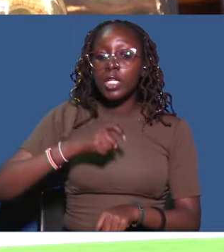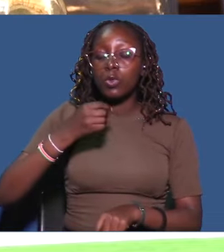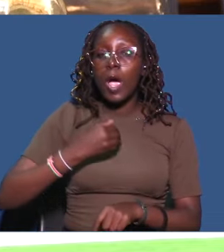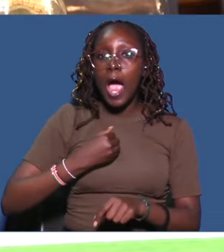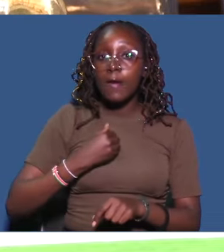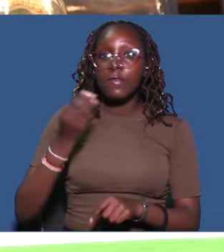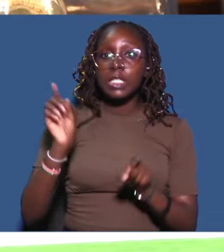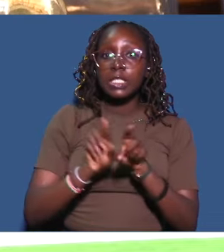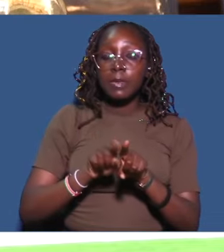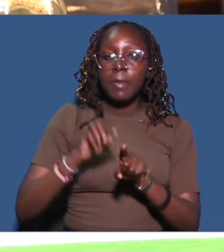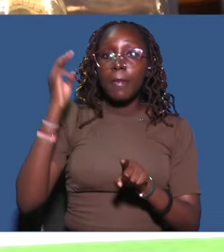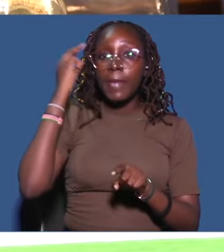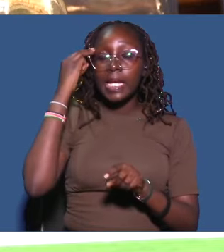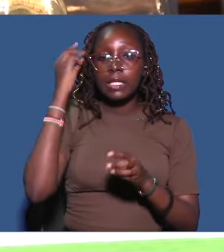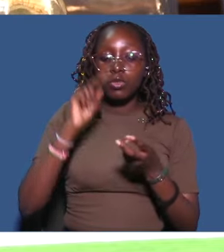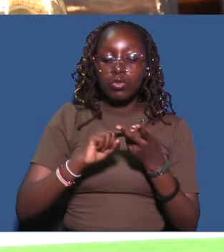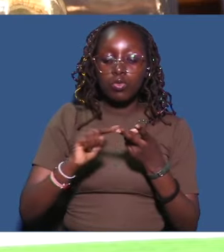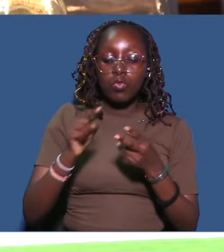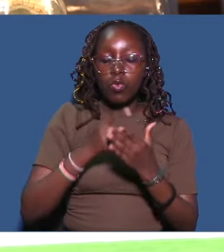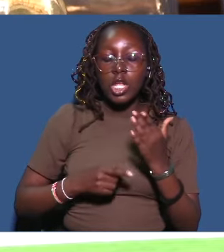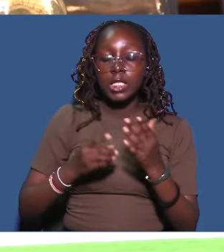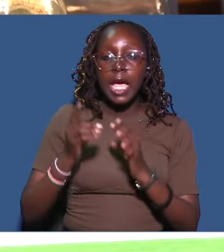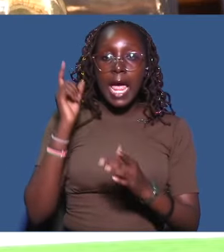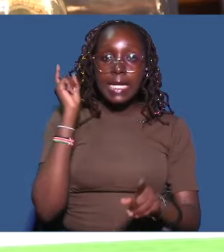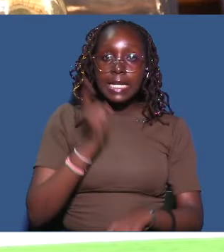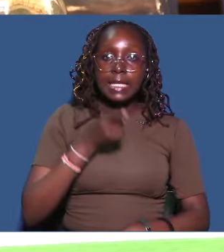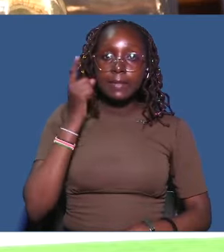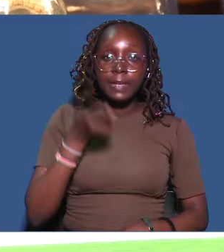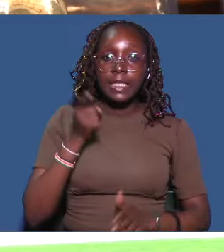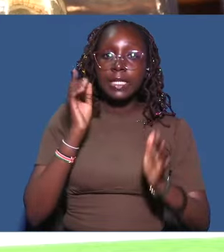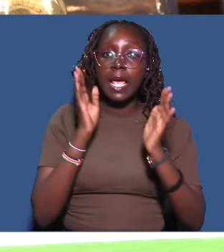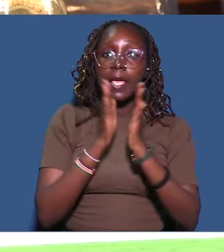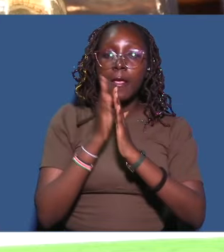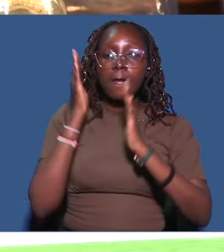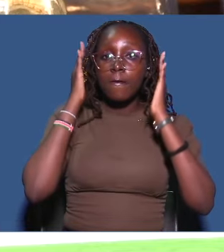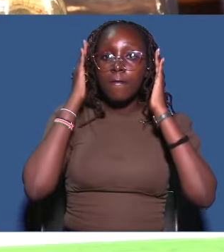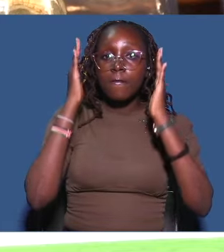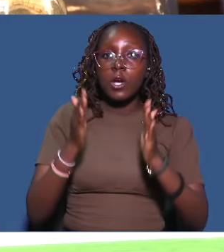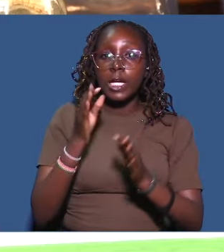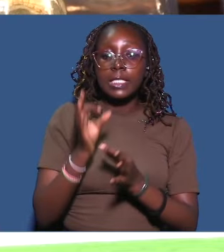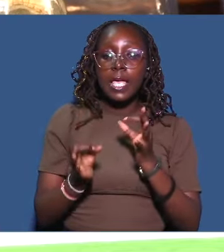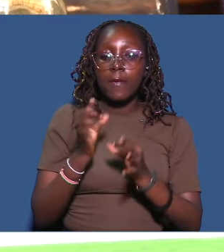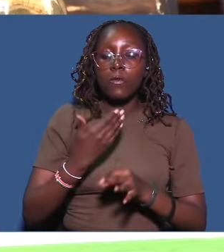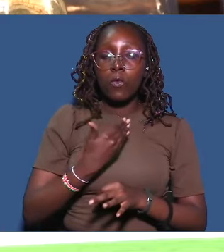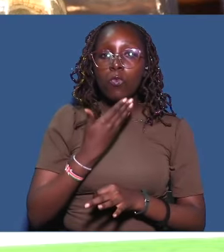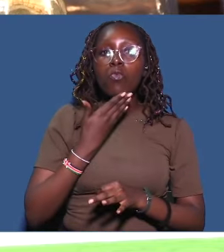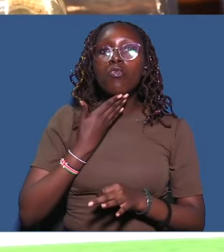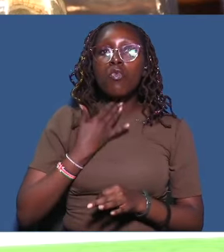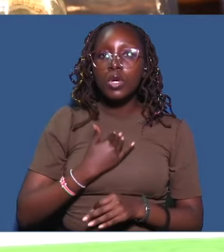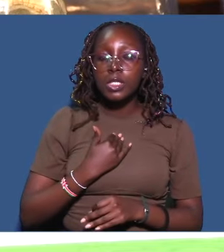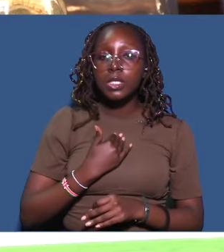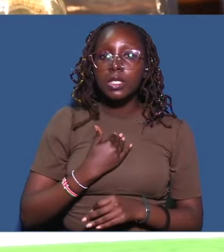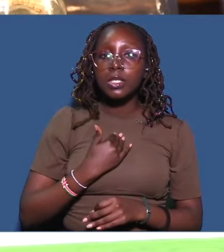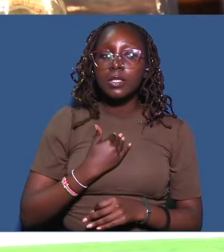mindset. The second thing is discipline and focus. Discipline. If you want to strain towards, in others are saying if you want to